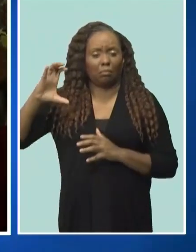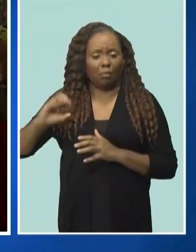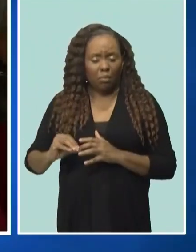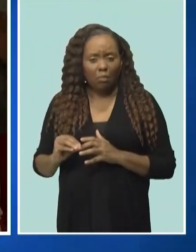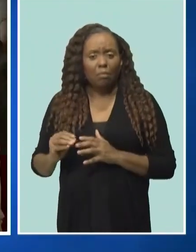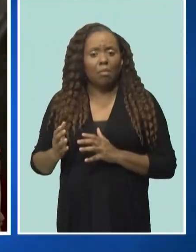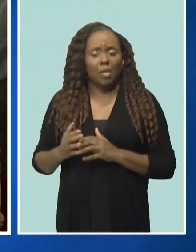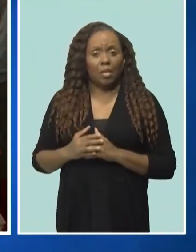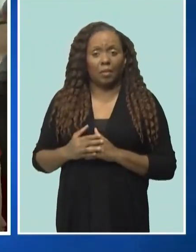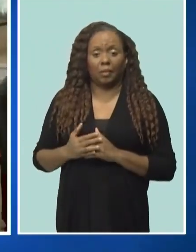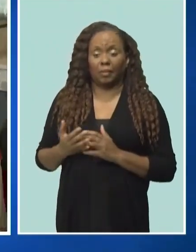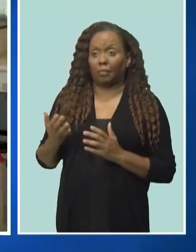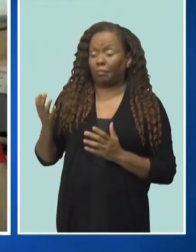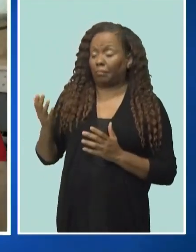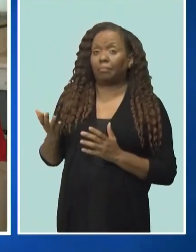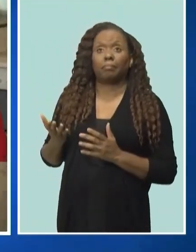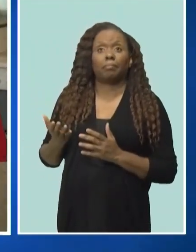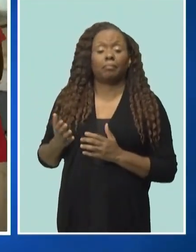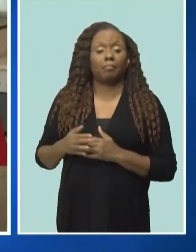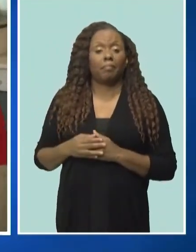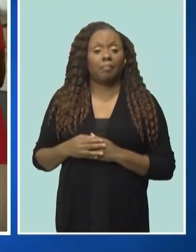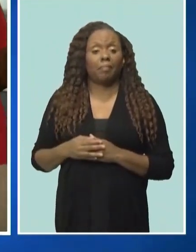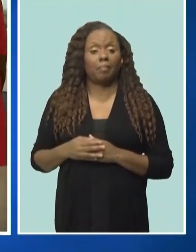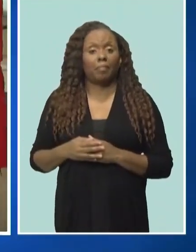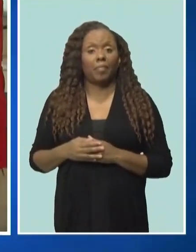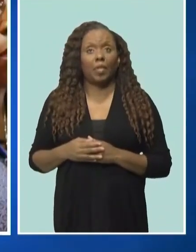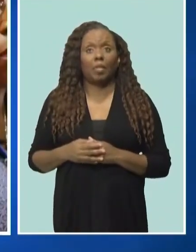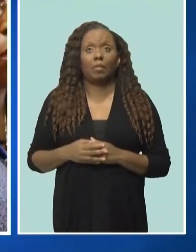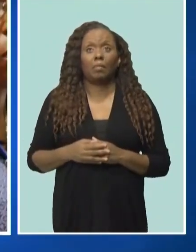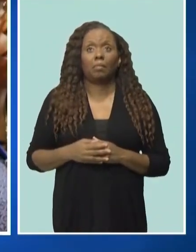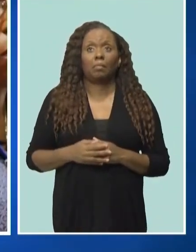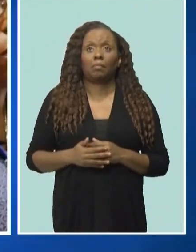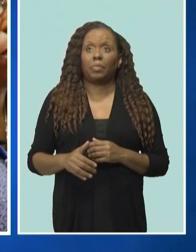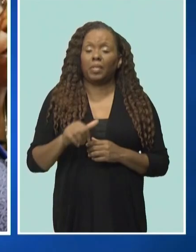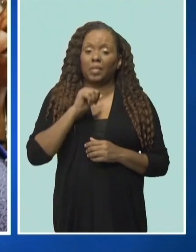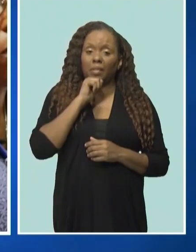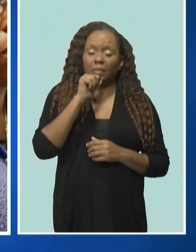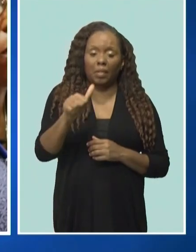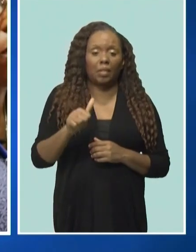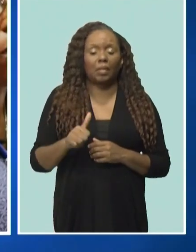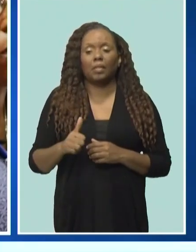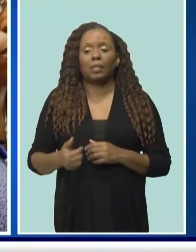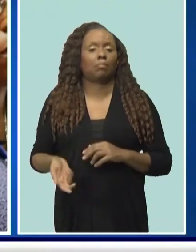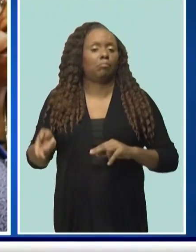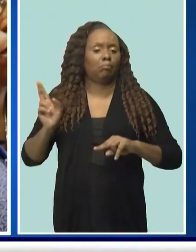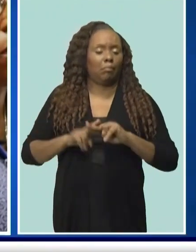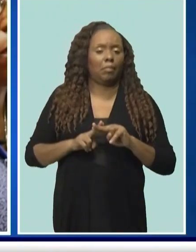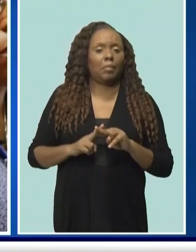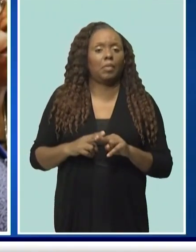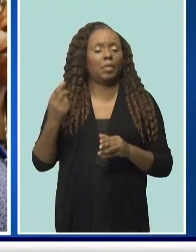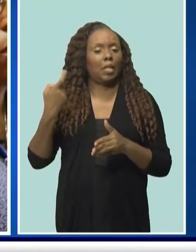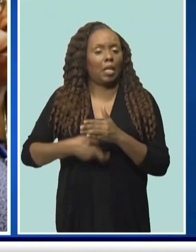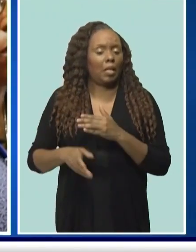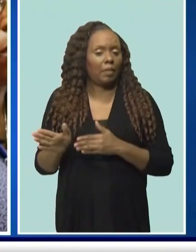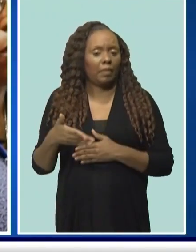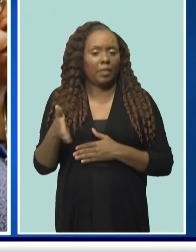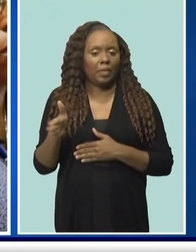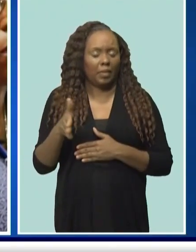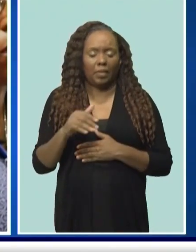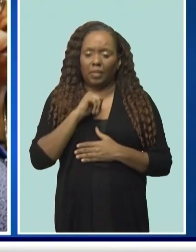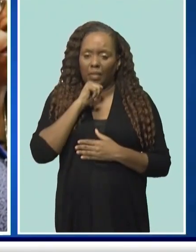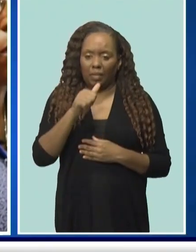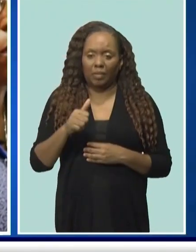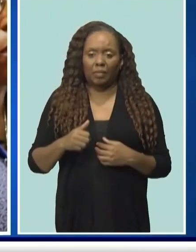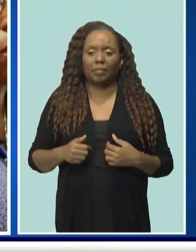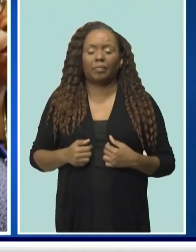Beryl. There will be no immediate increase in the price of fish, albeit that